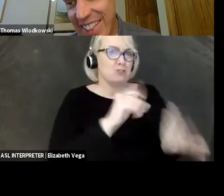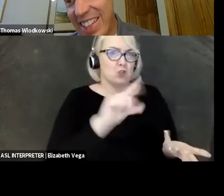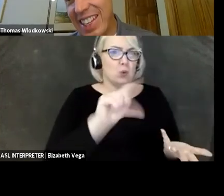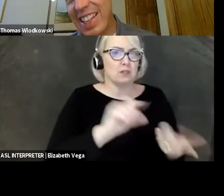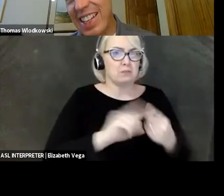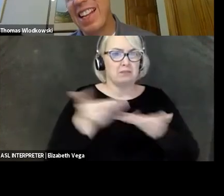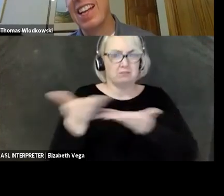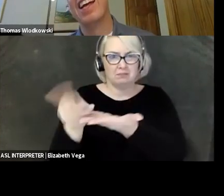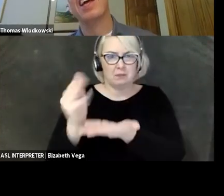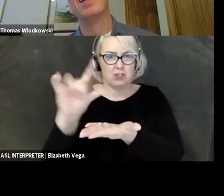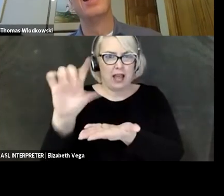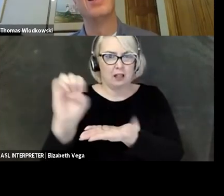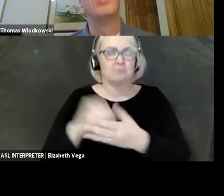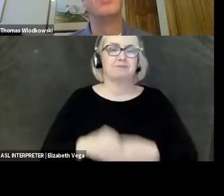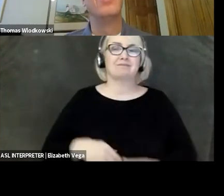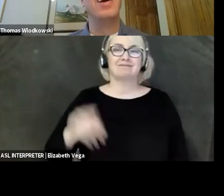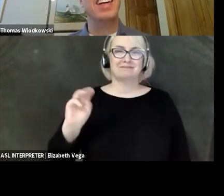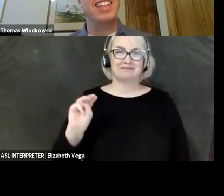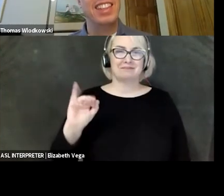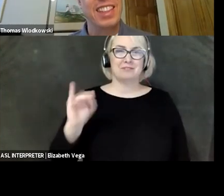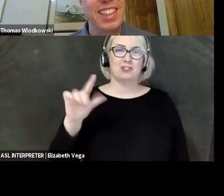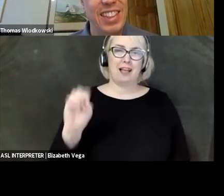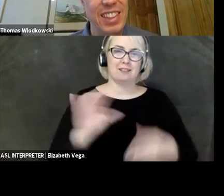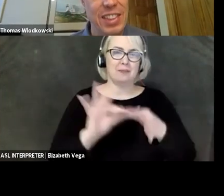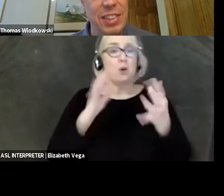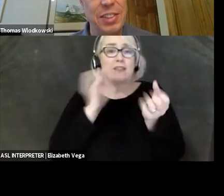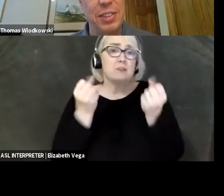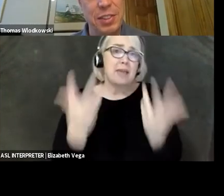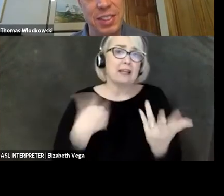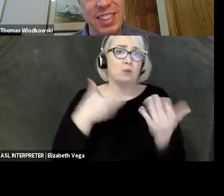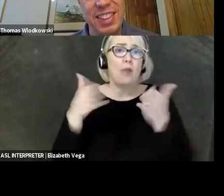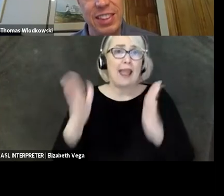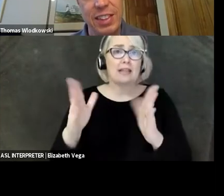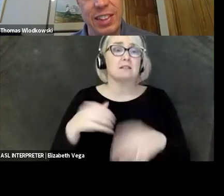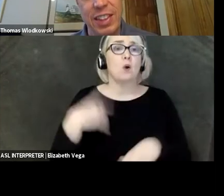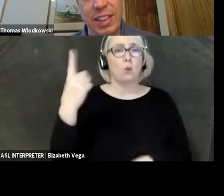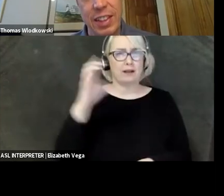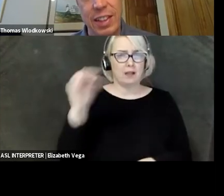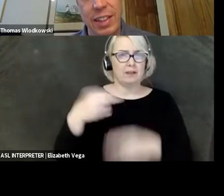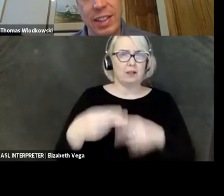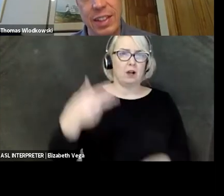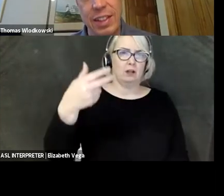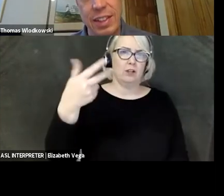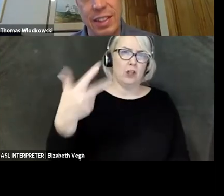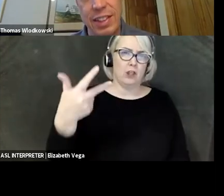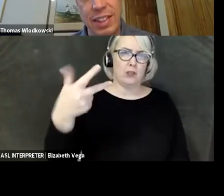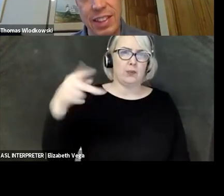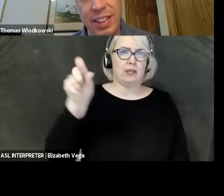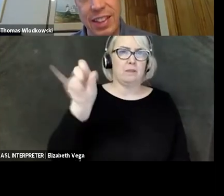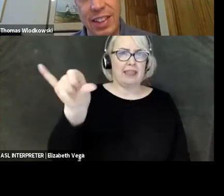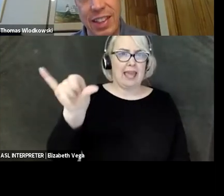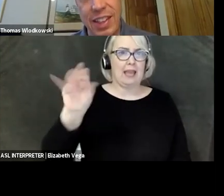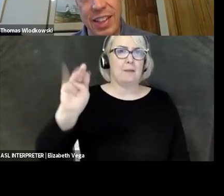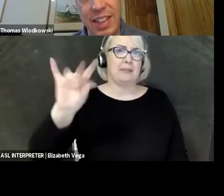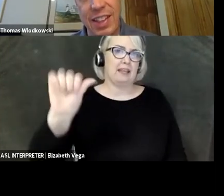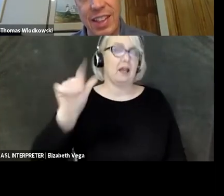no, there are many ways of going about that. There is a company called 3Play Media. They're helpful with